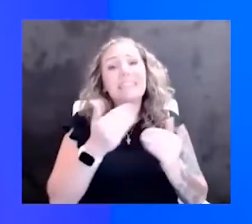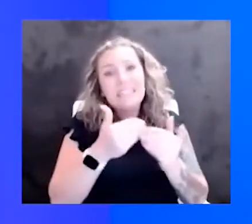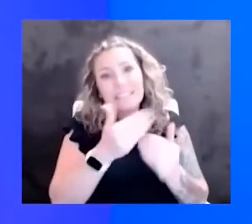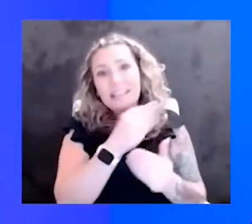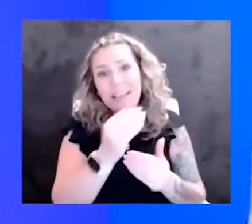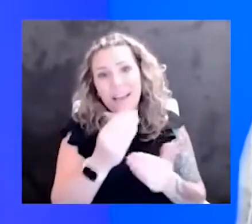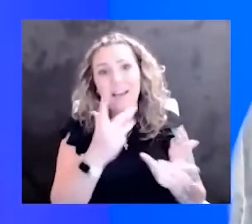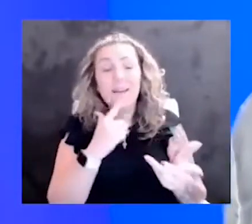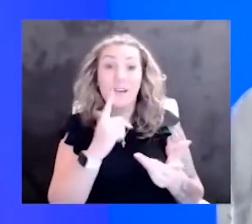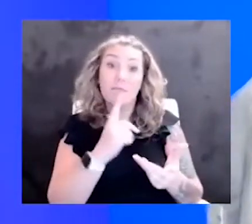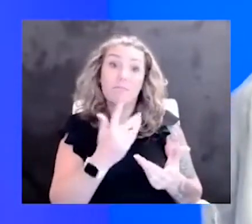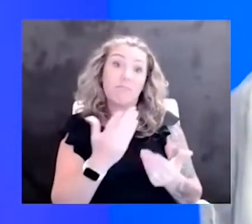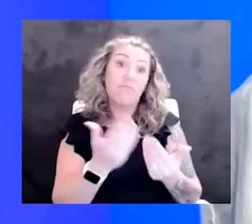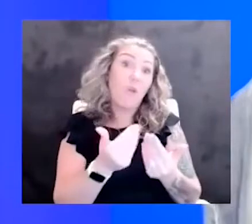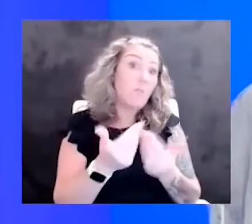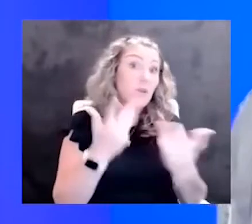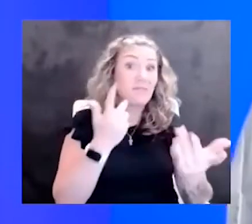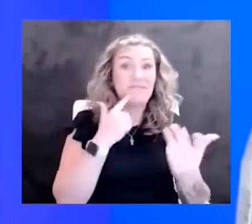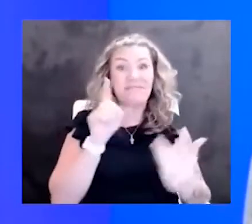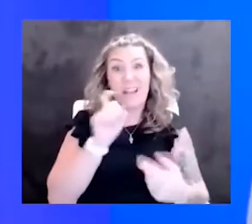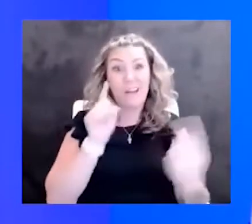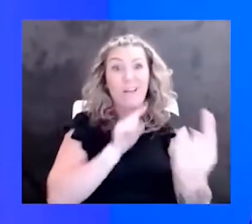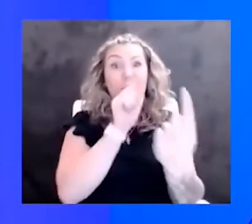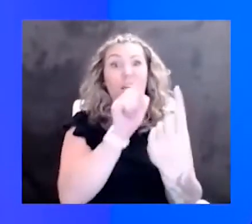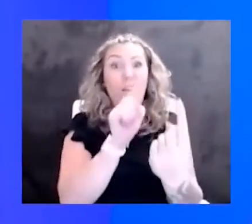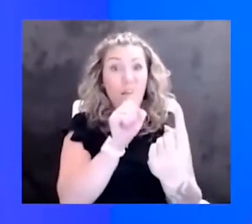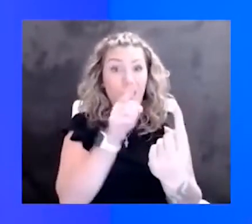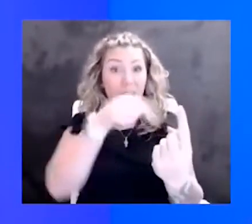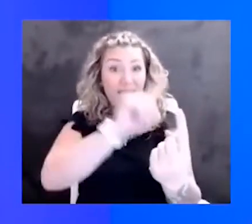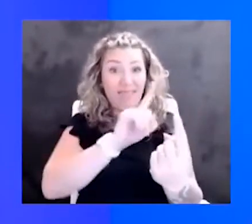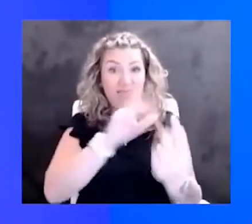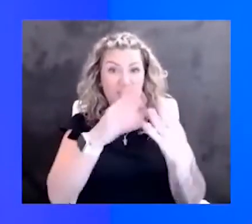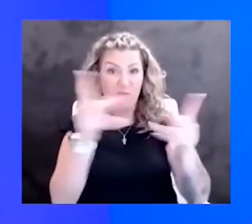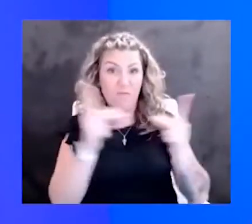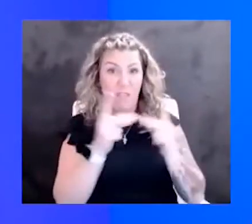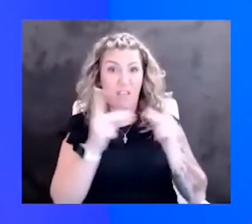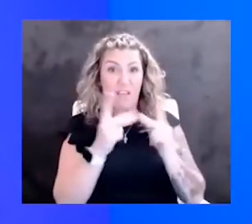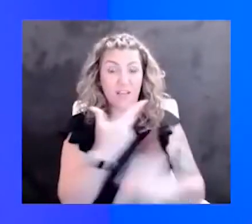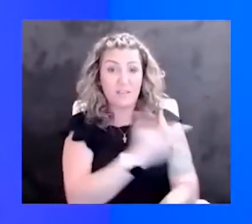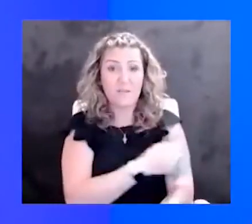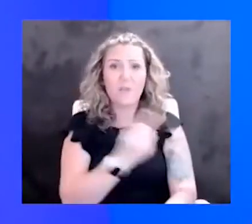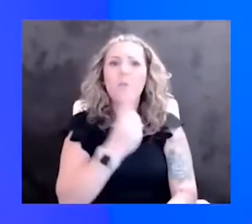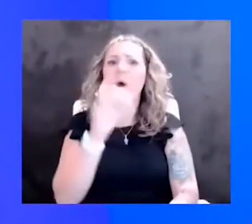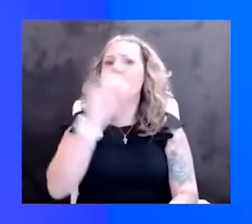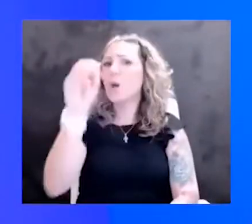But we'll do whatever it takes to get into the vaccines into folks. What percentage of Kansans